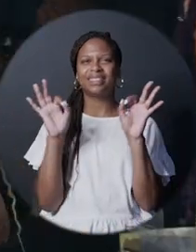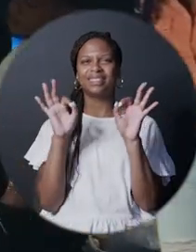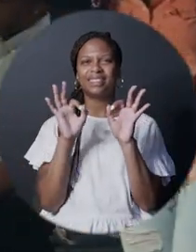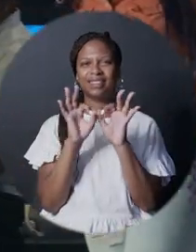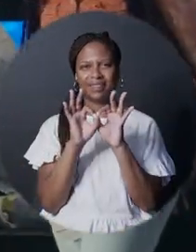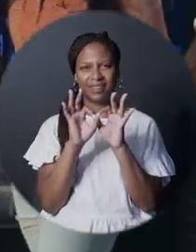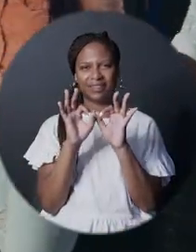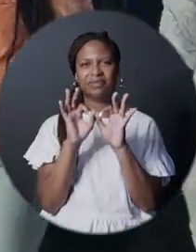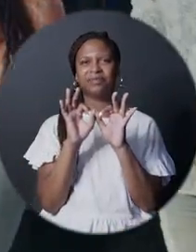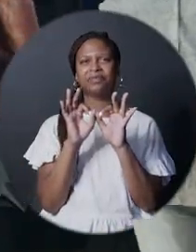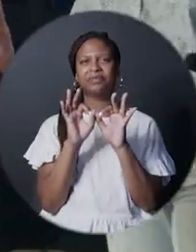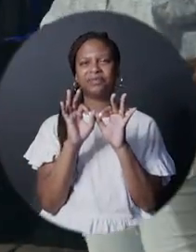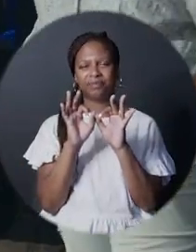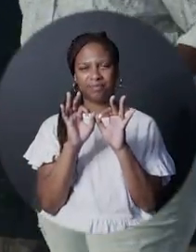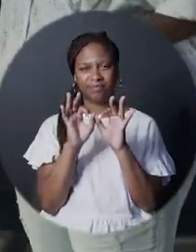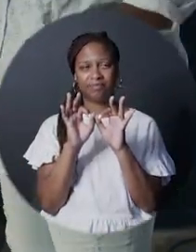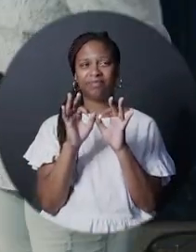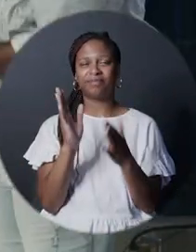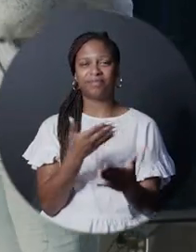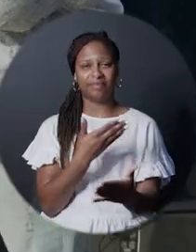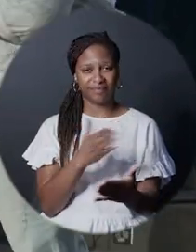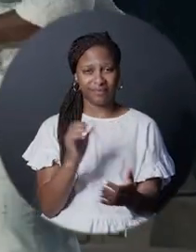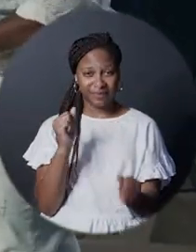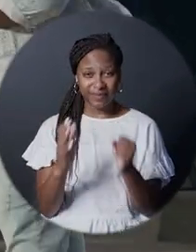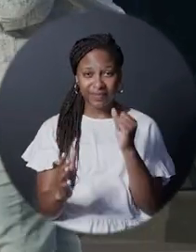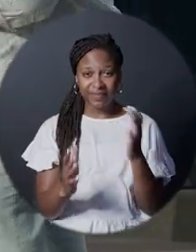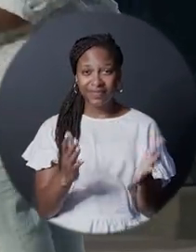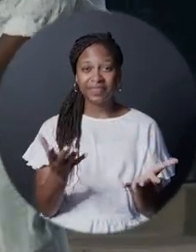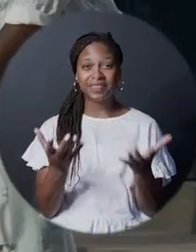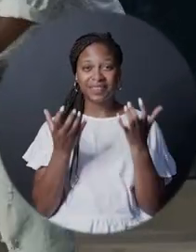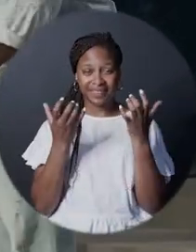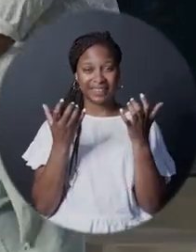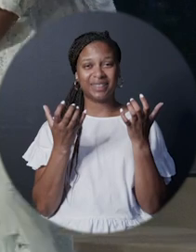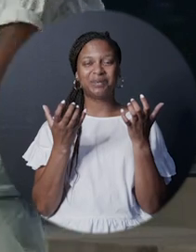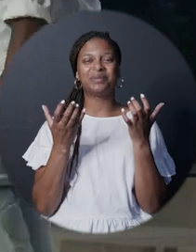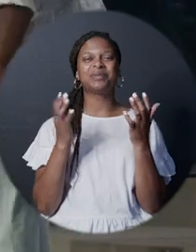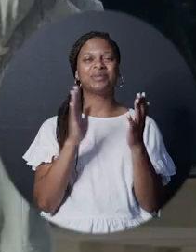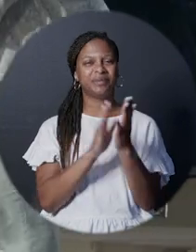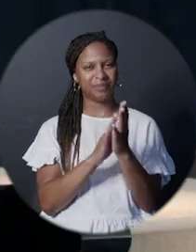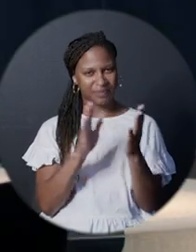He's worthy to. Y'all want to sing that?